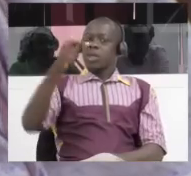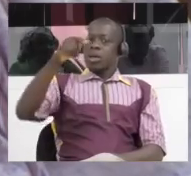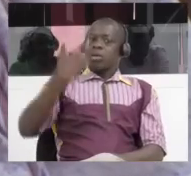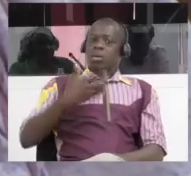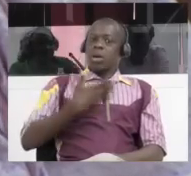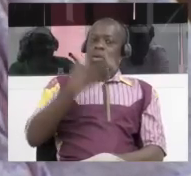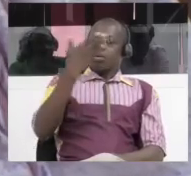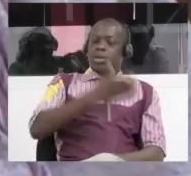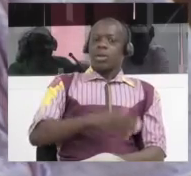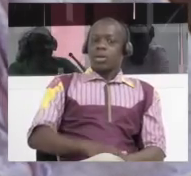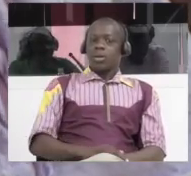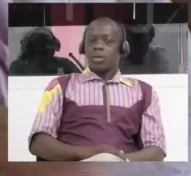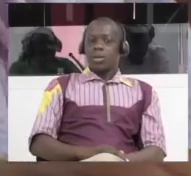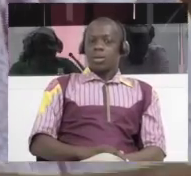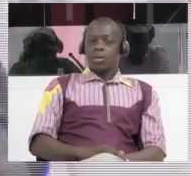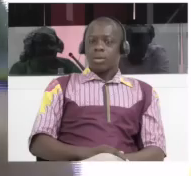helifon